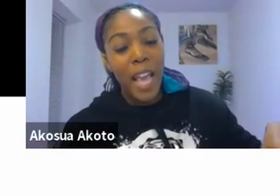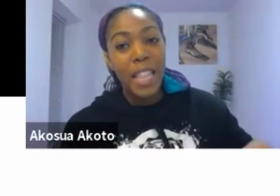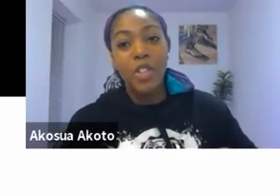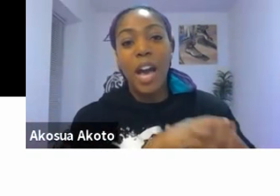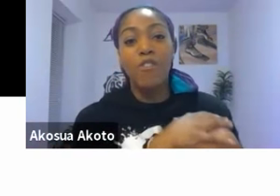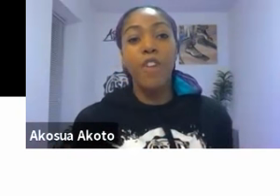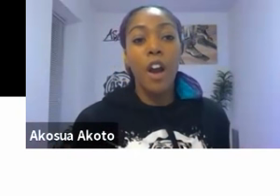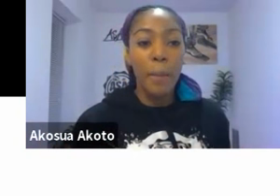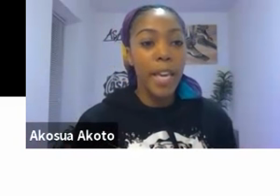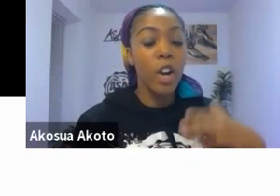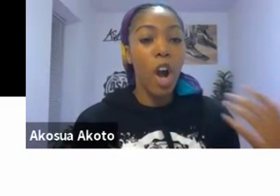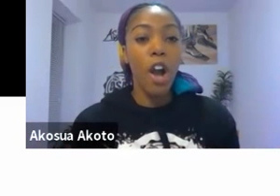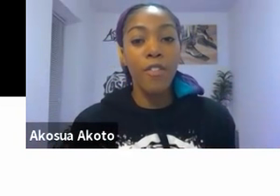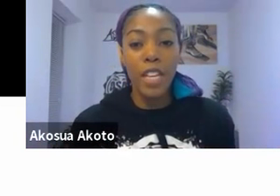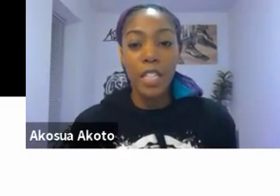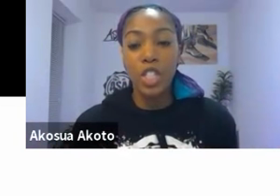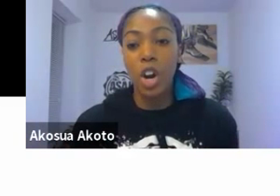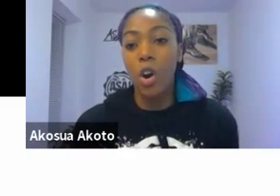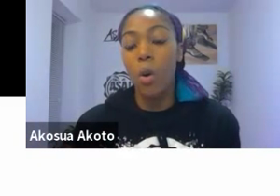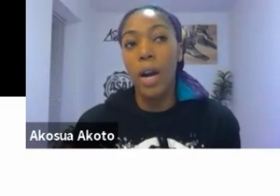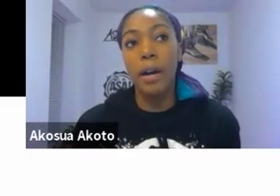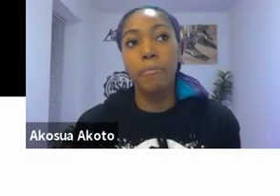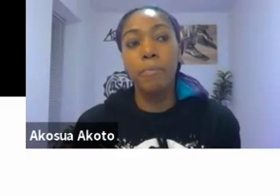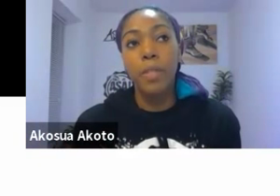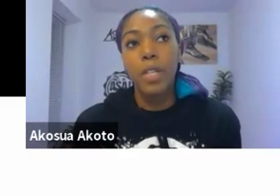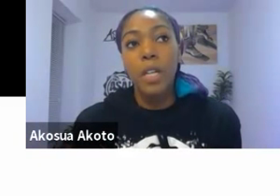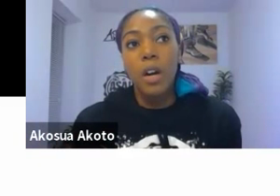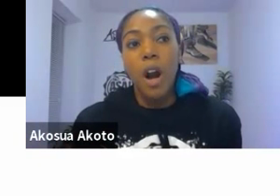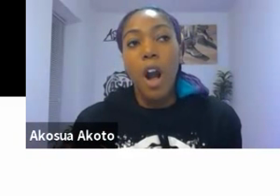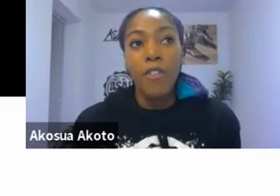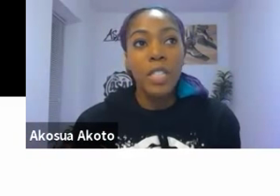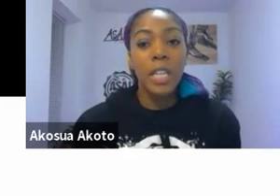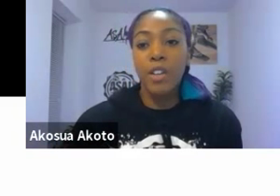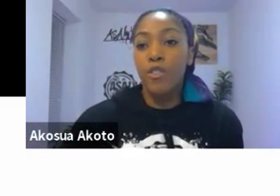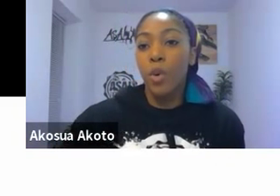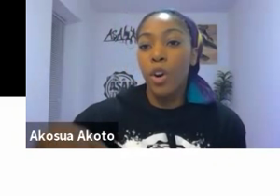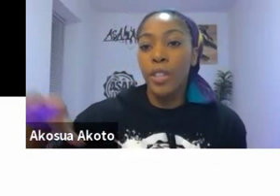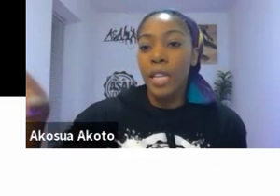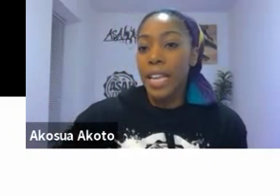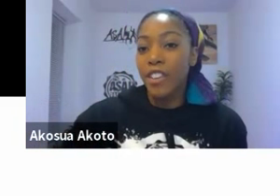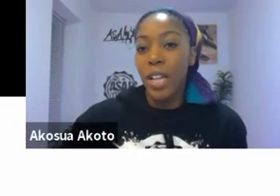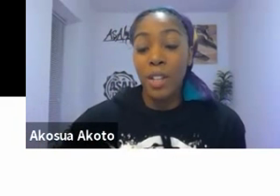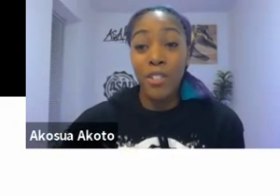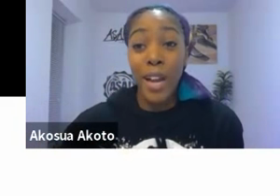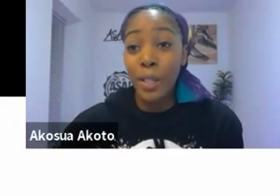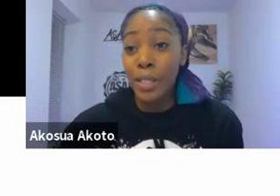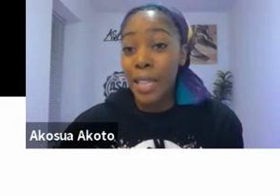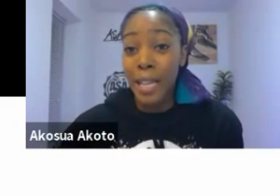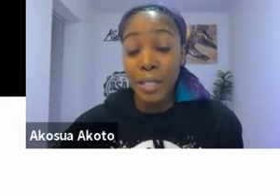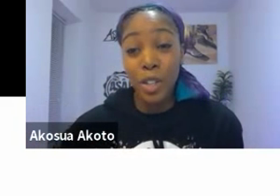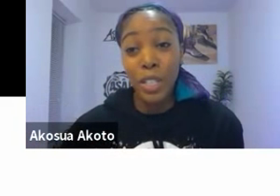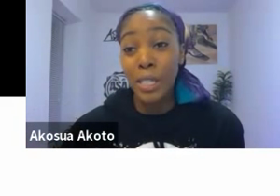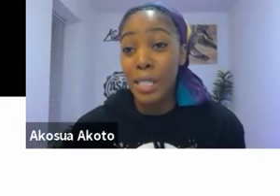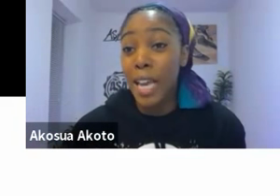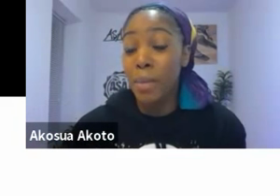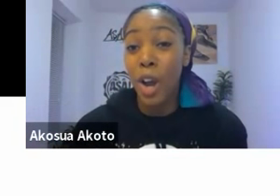okay? And then you have farming or harvest. So harvesting for things that grow out of the ground. The